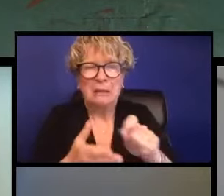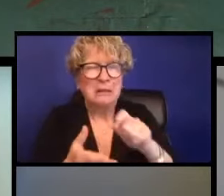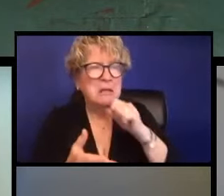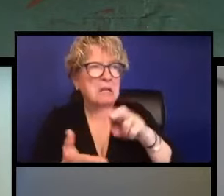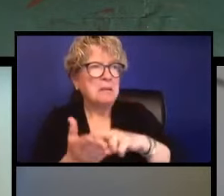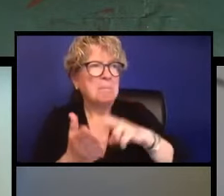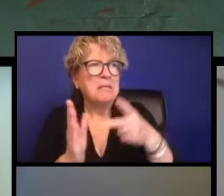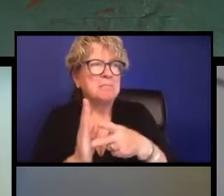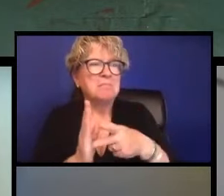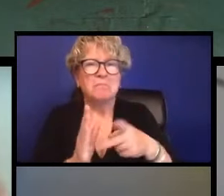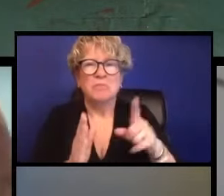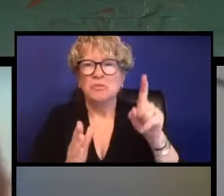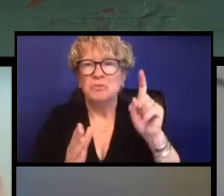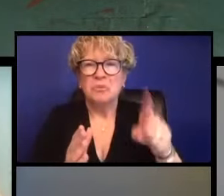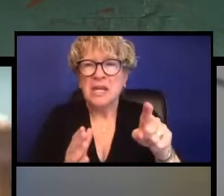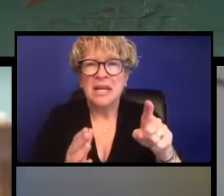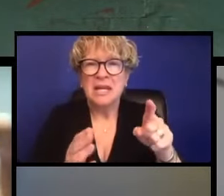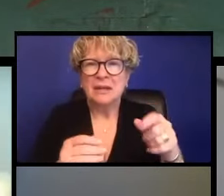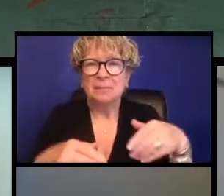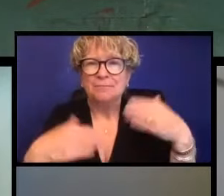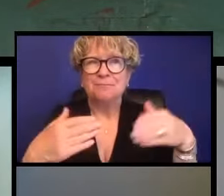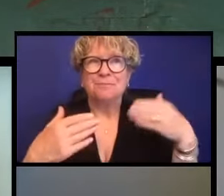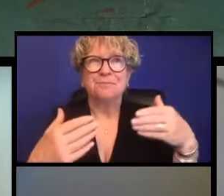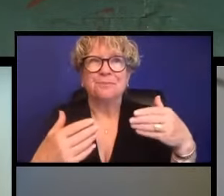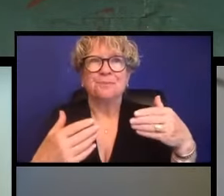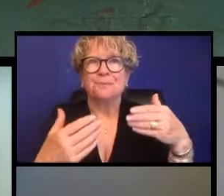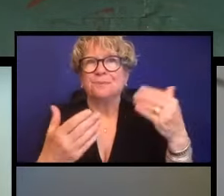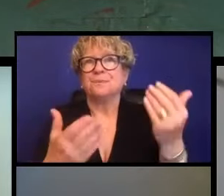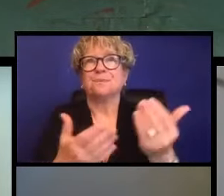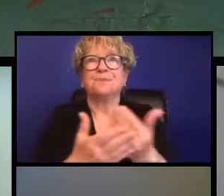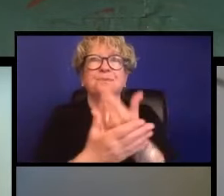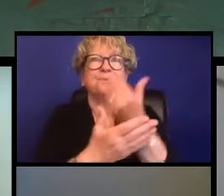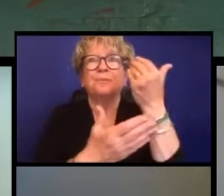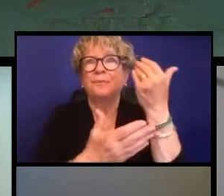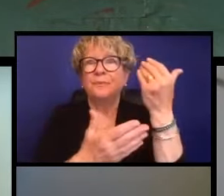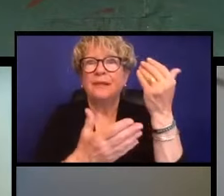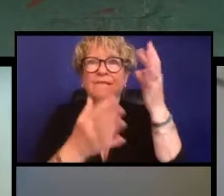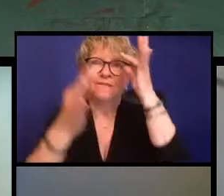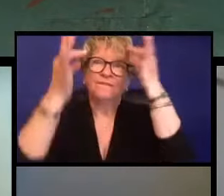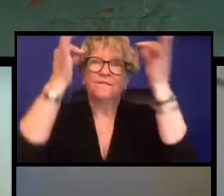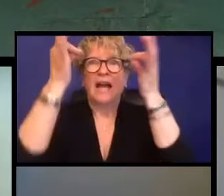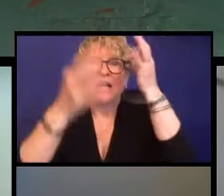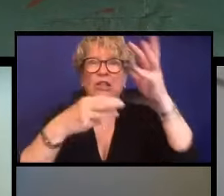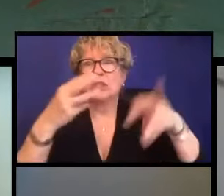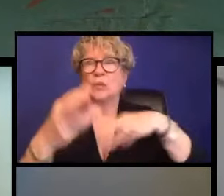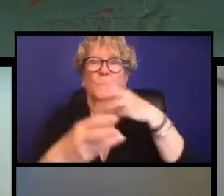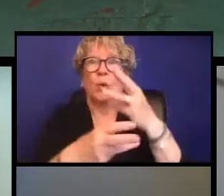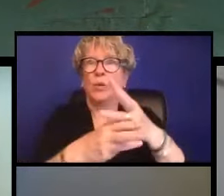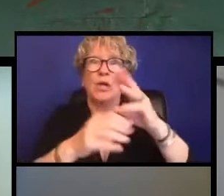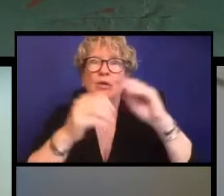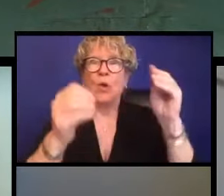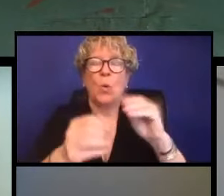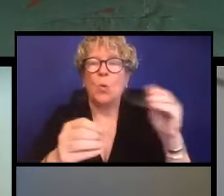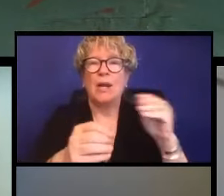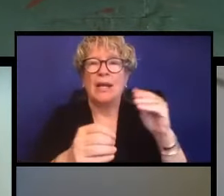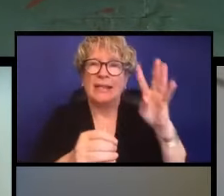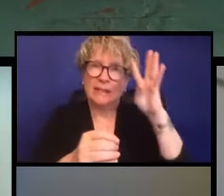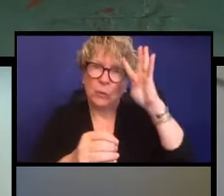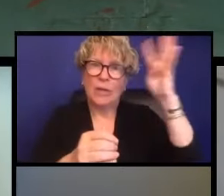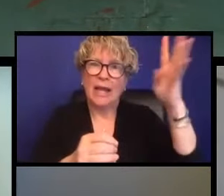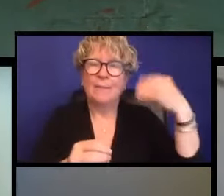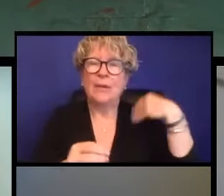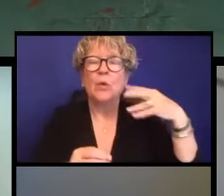wildly brand new original fantasy world that nobody's ever done before. It means that you need to give your